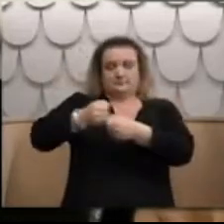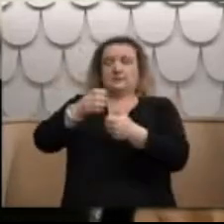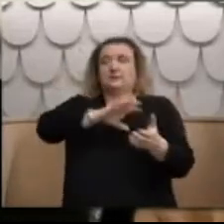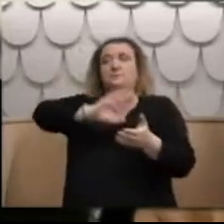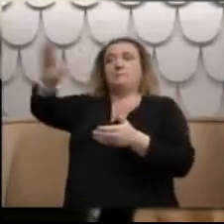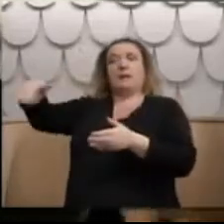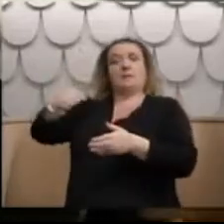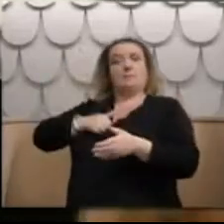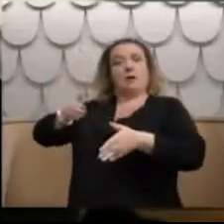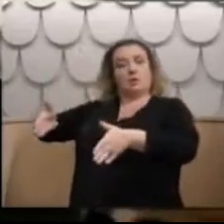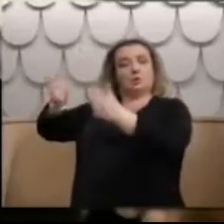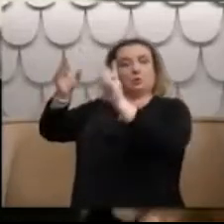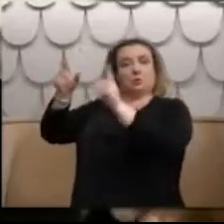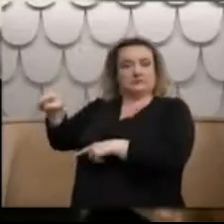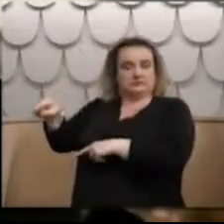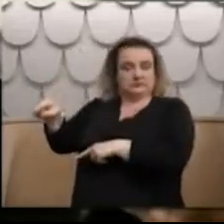was in.